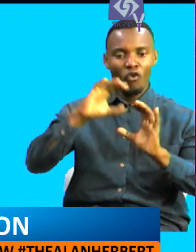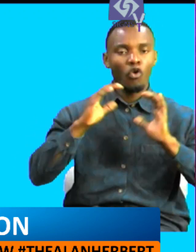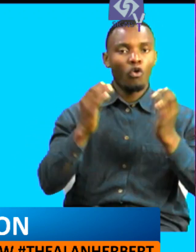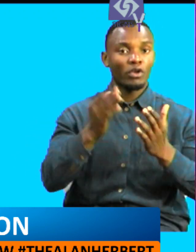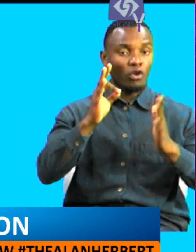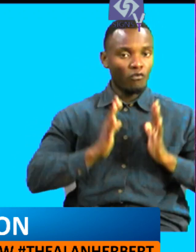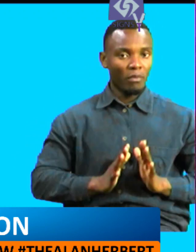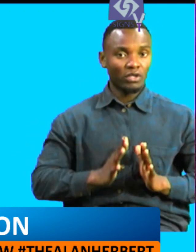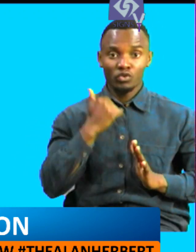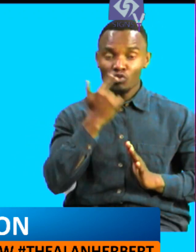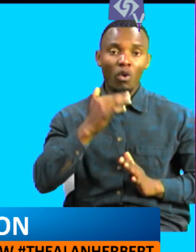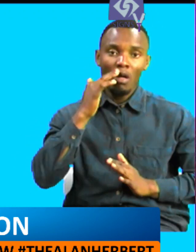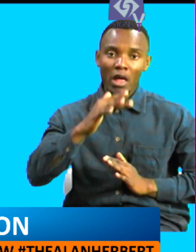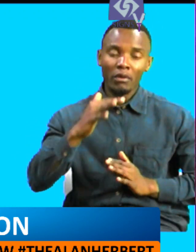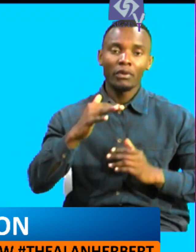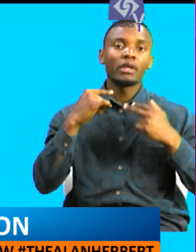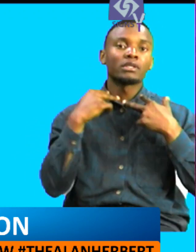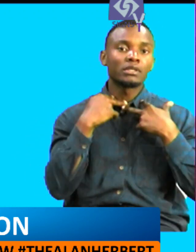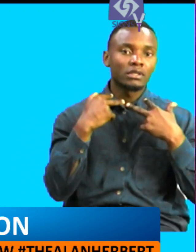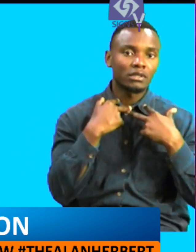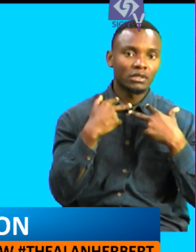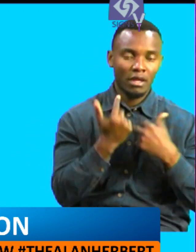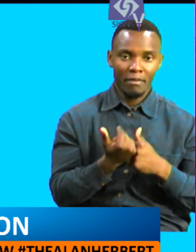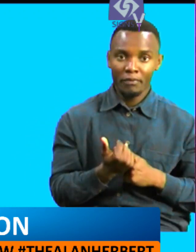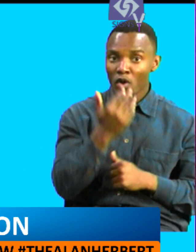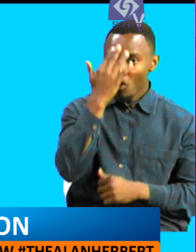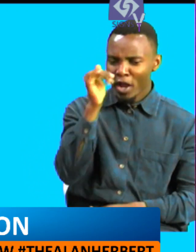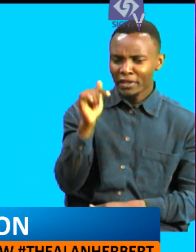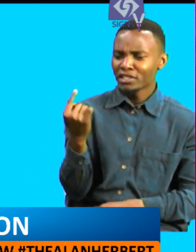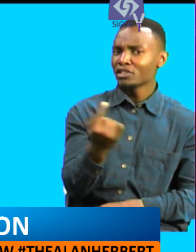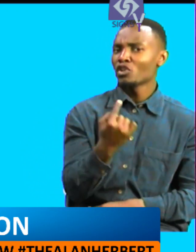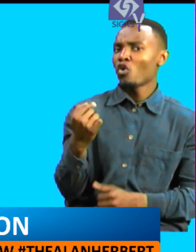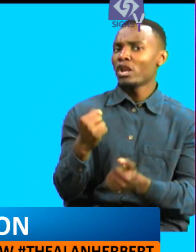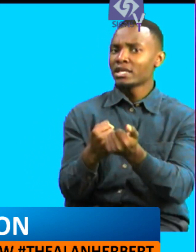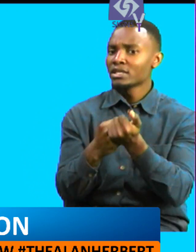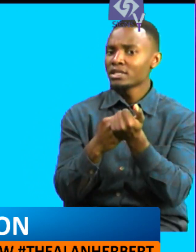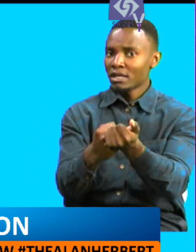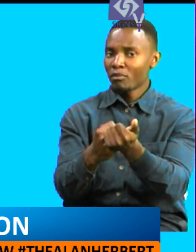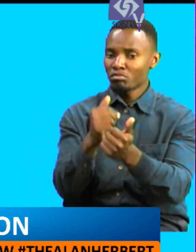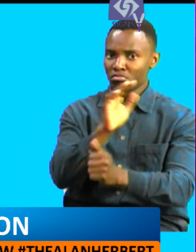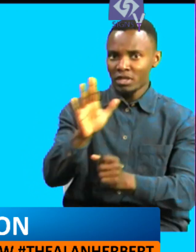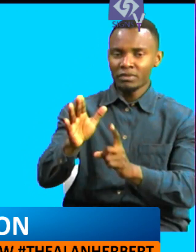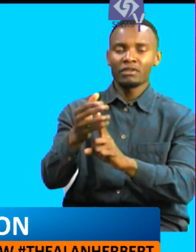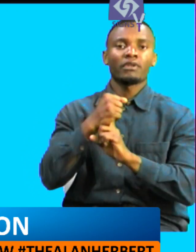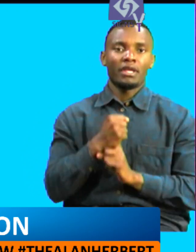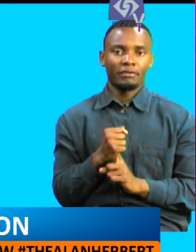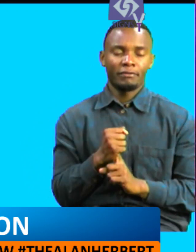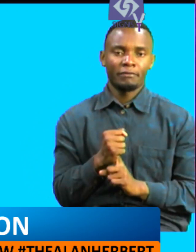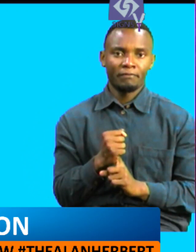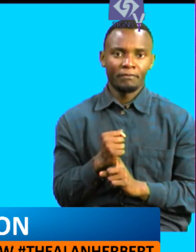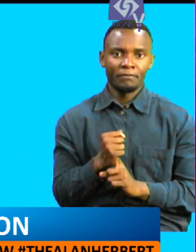stammer, because that is the only support that they can get. Yeah.